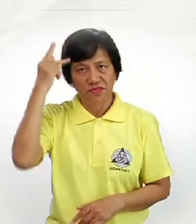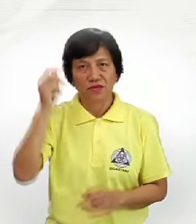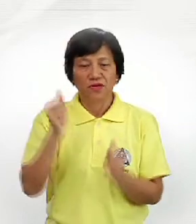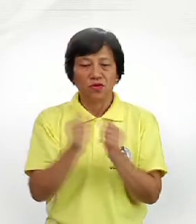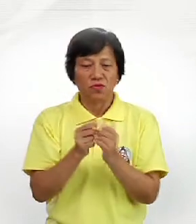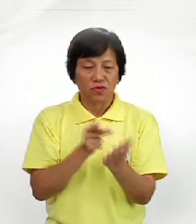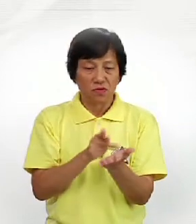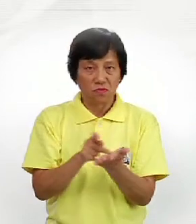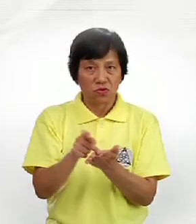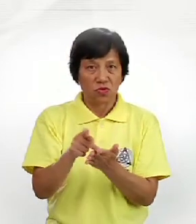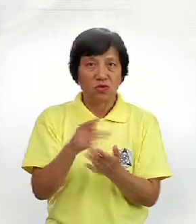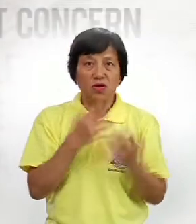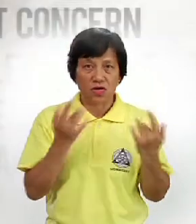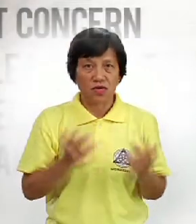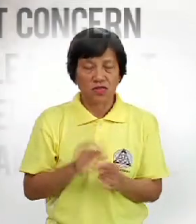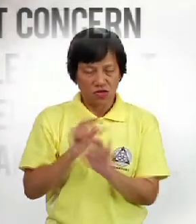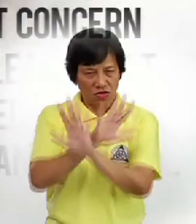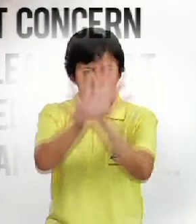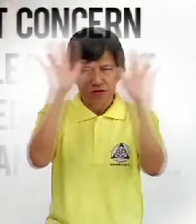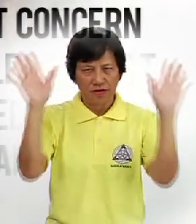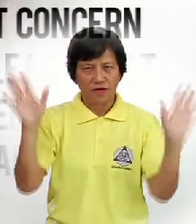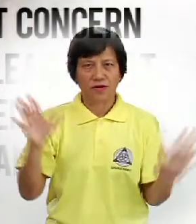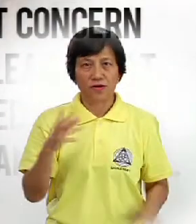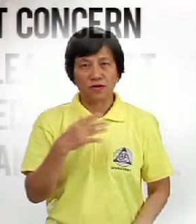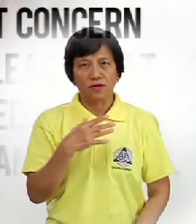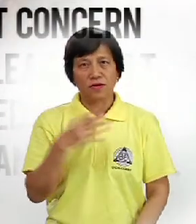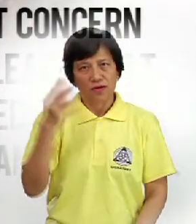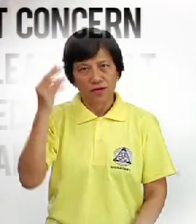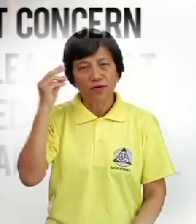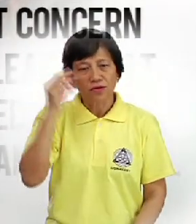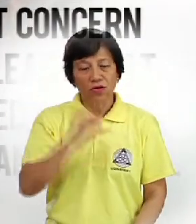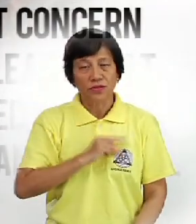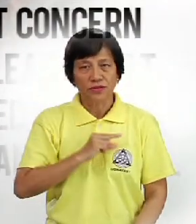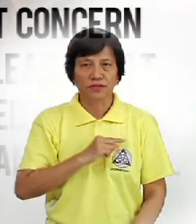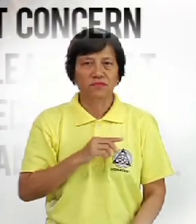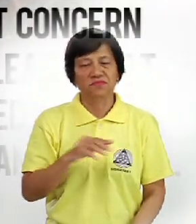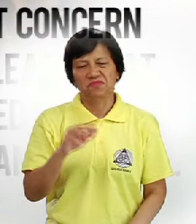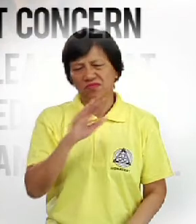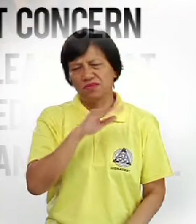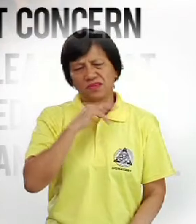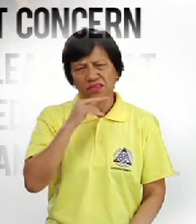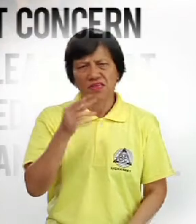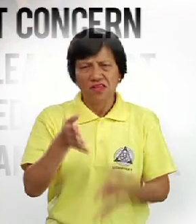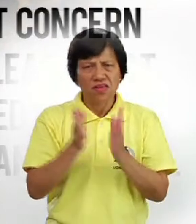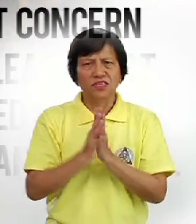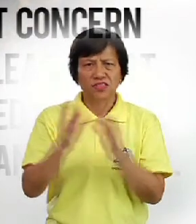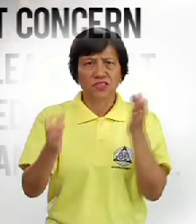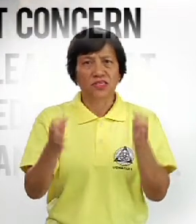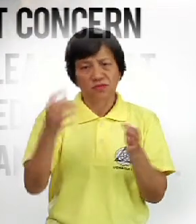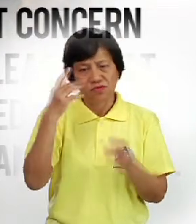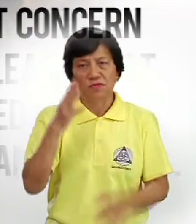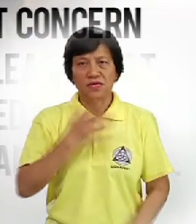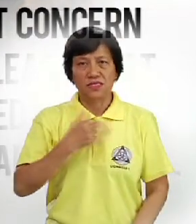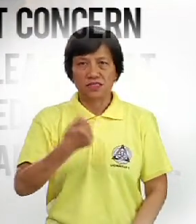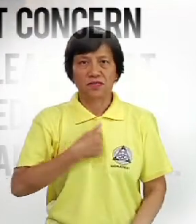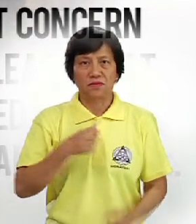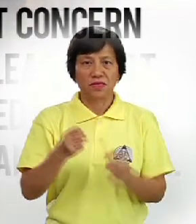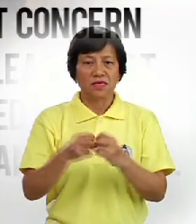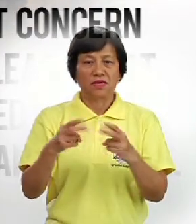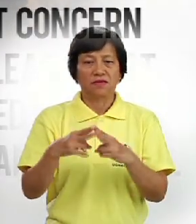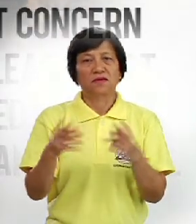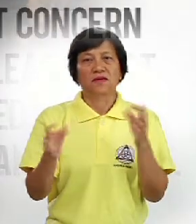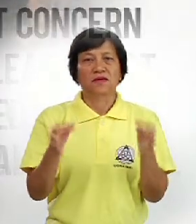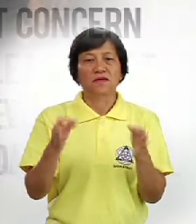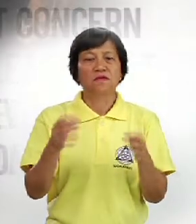a clear conscience, he says, I do not even pass judgment on myself. Even if other people are passing judgment